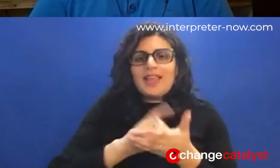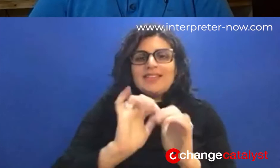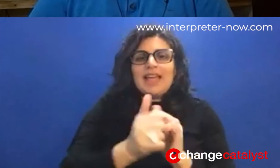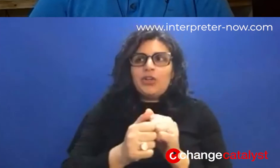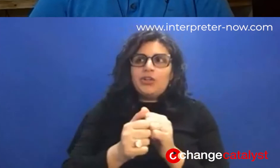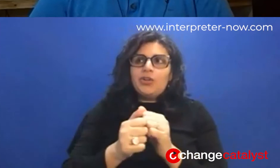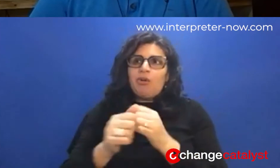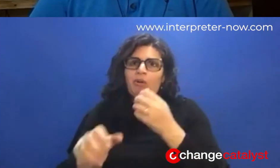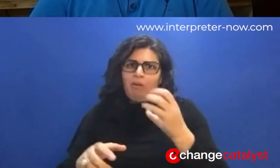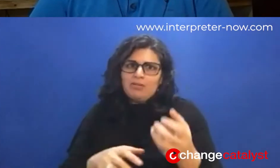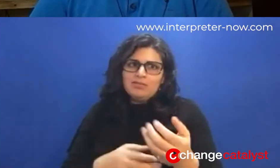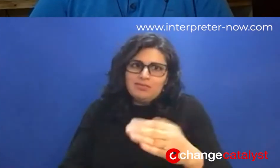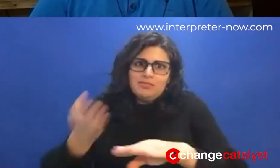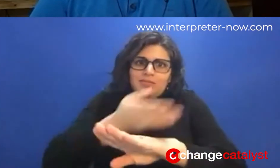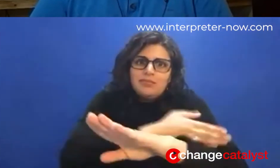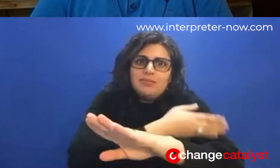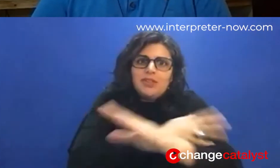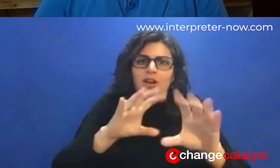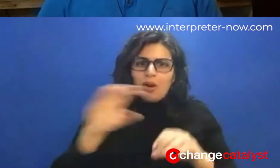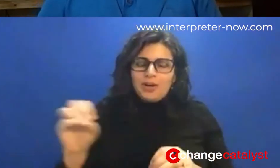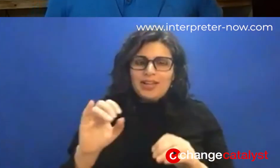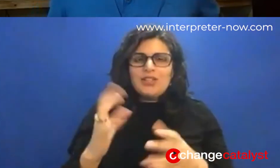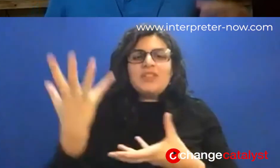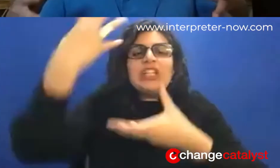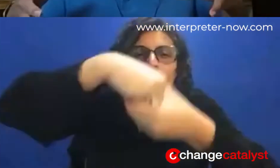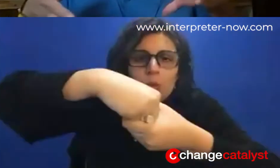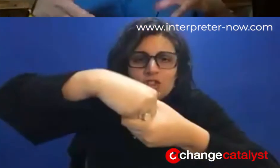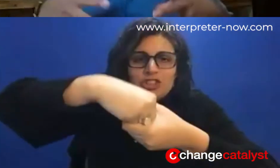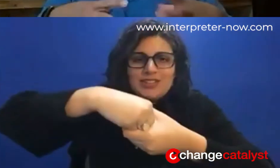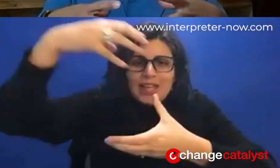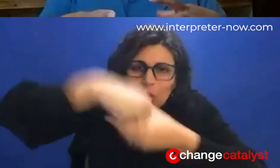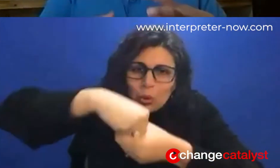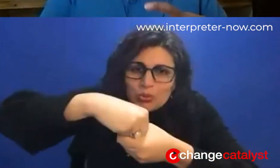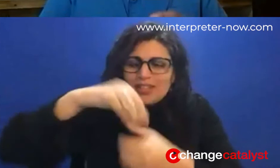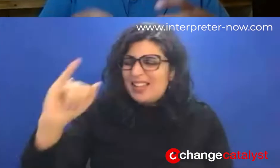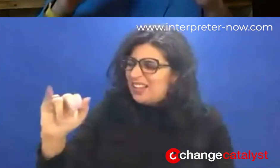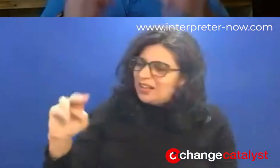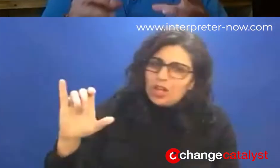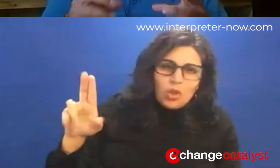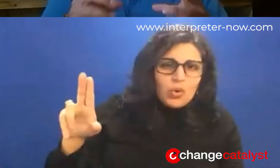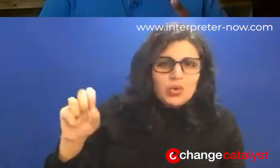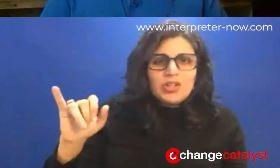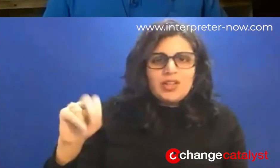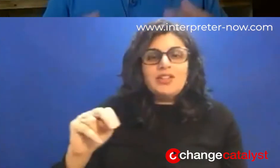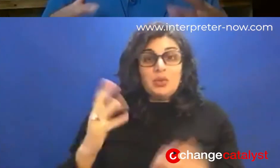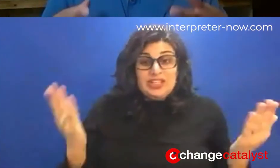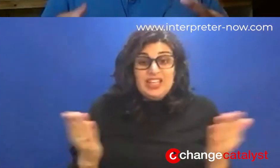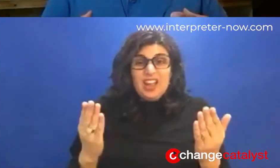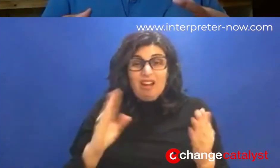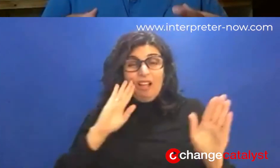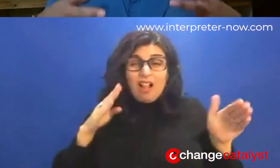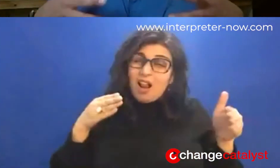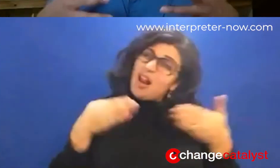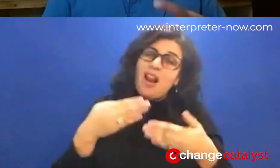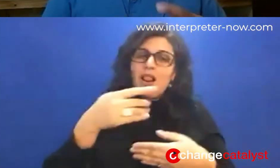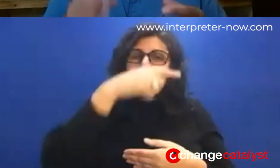stronger. So it's really about an inclusion game. It just gets hyper-focused here in the US about the Black thing because we have such